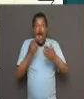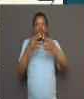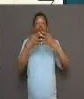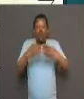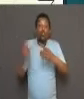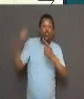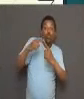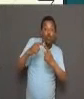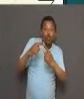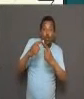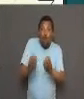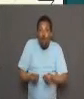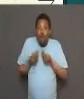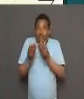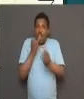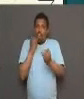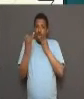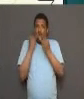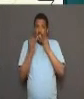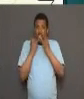convey information.